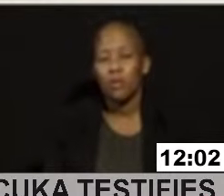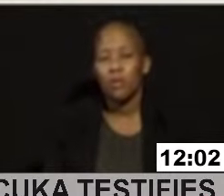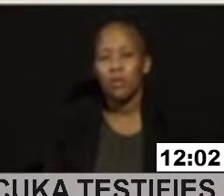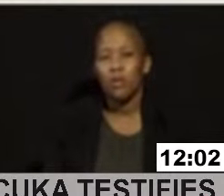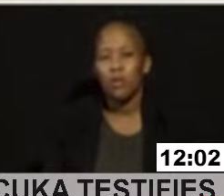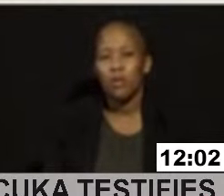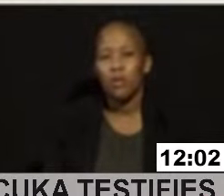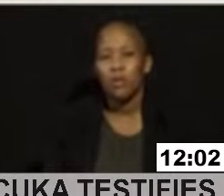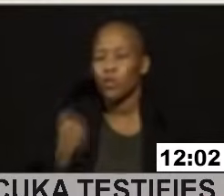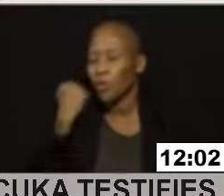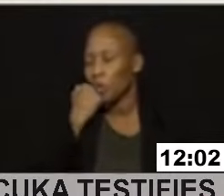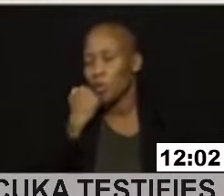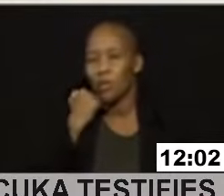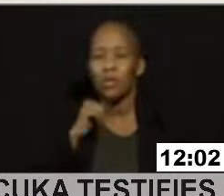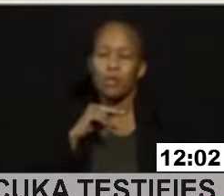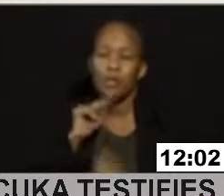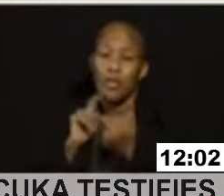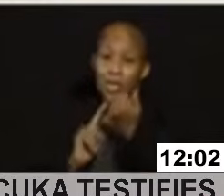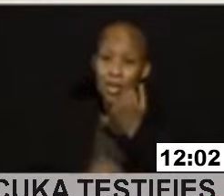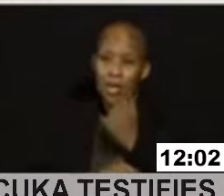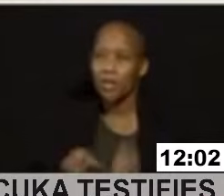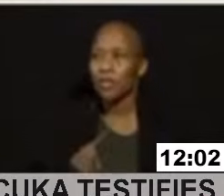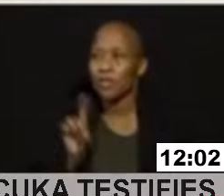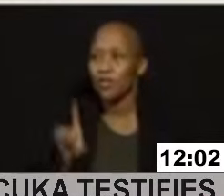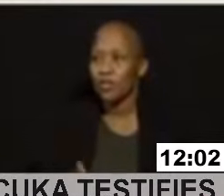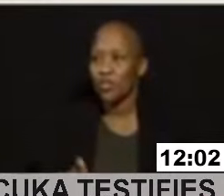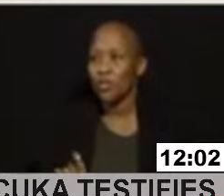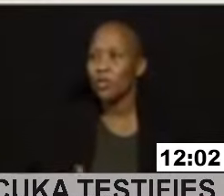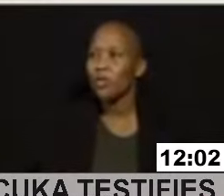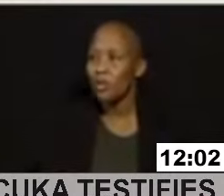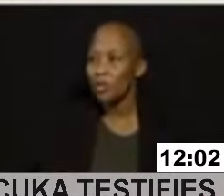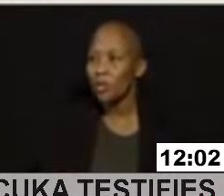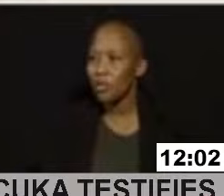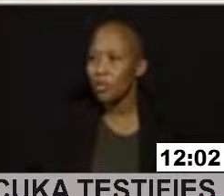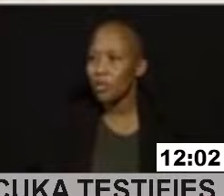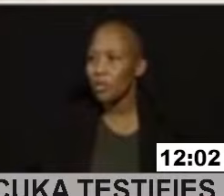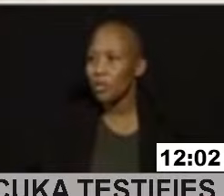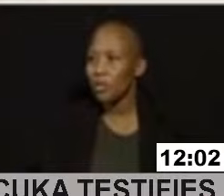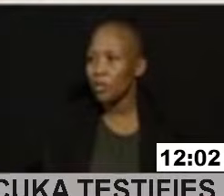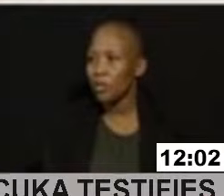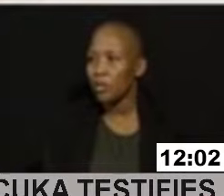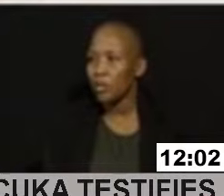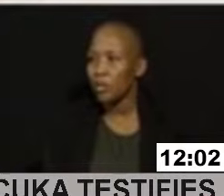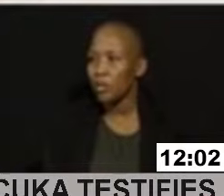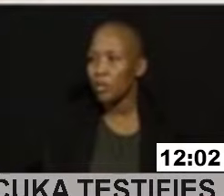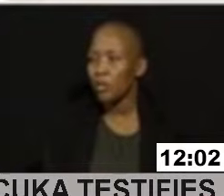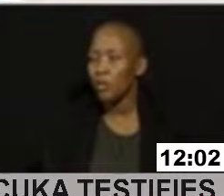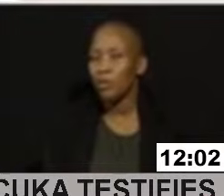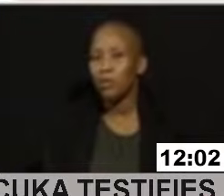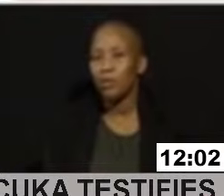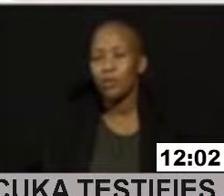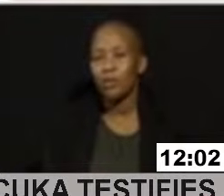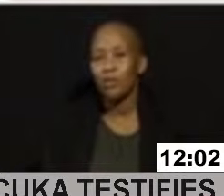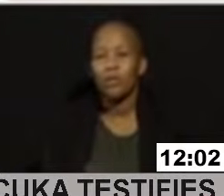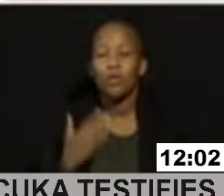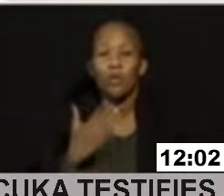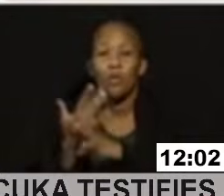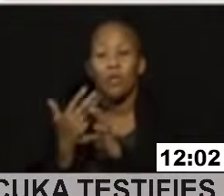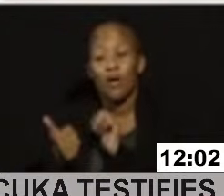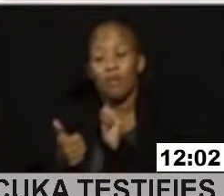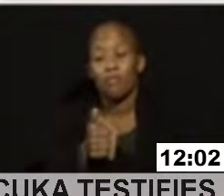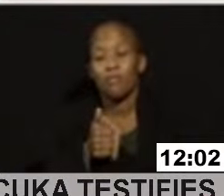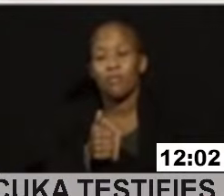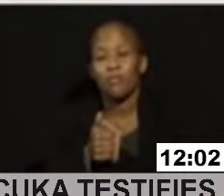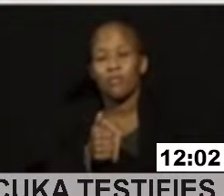There was a time in when we worked very closely together. So